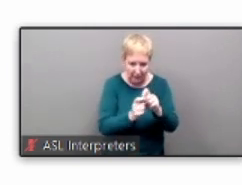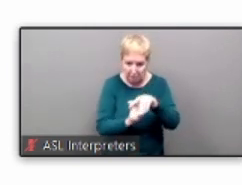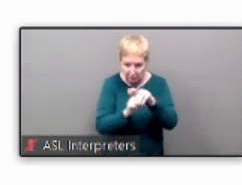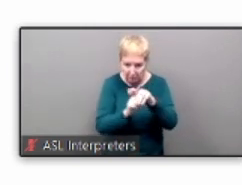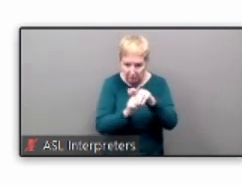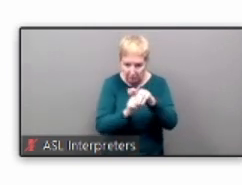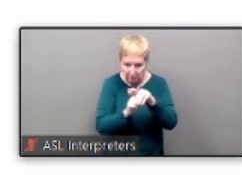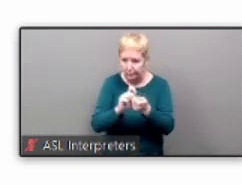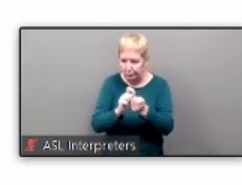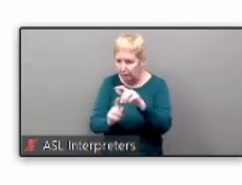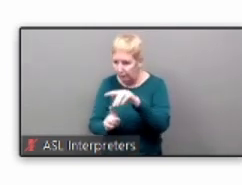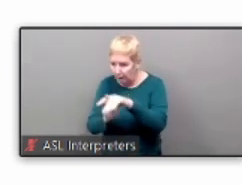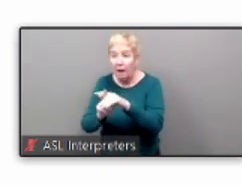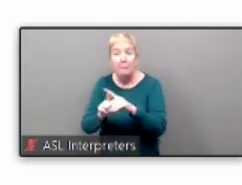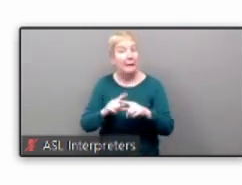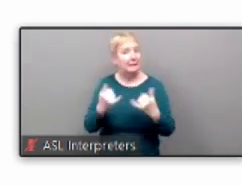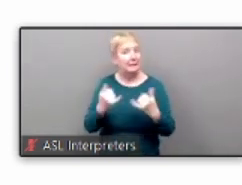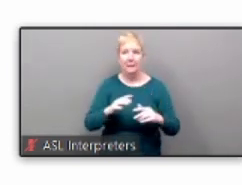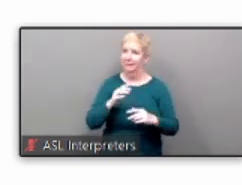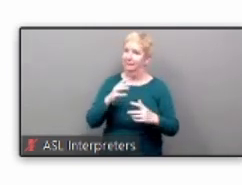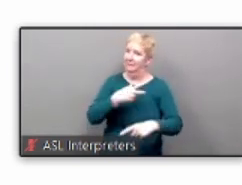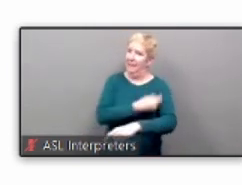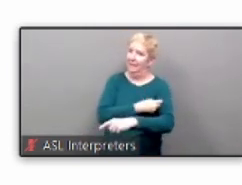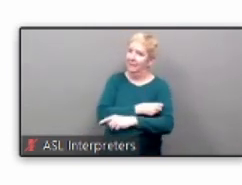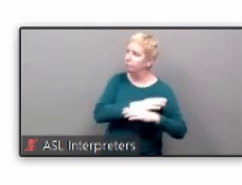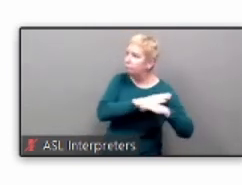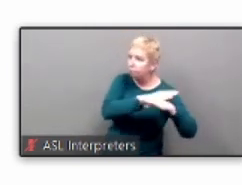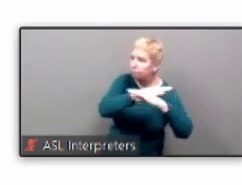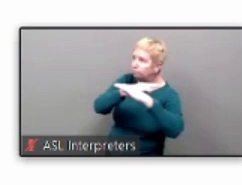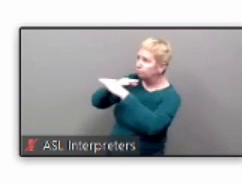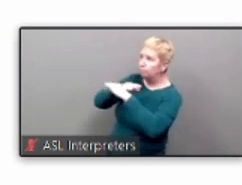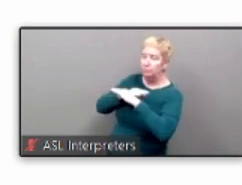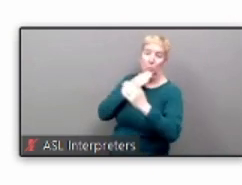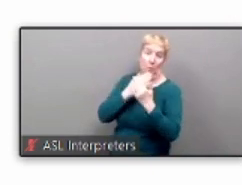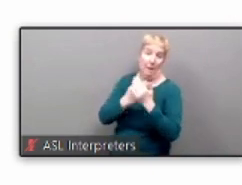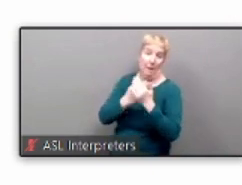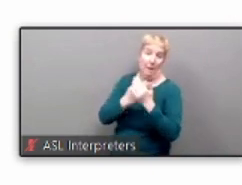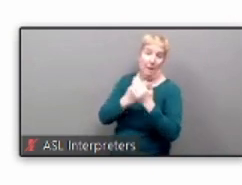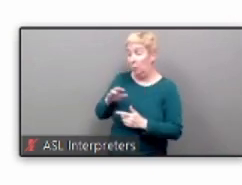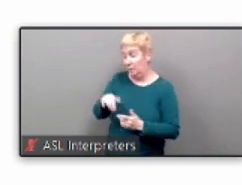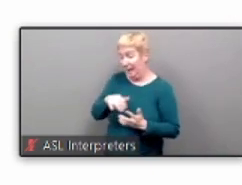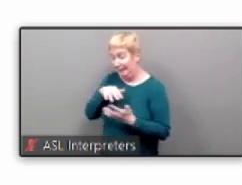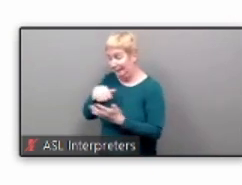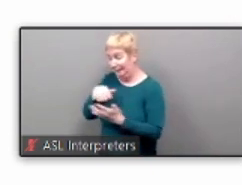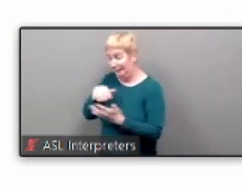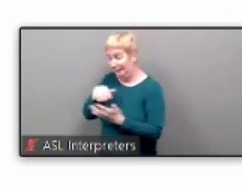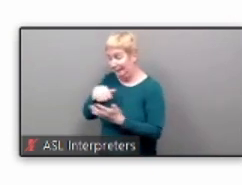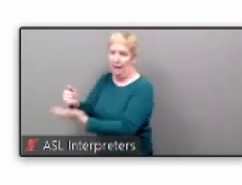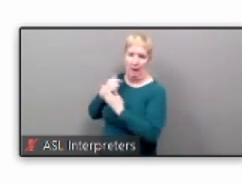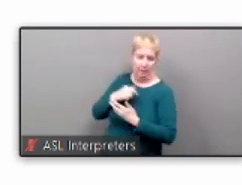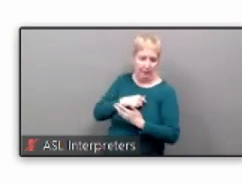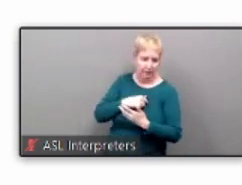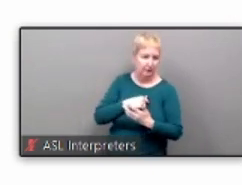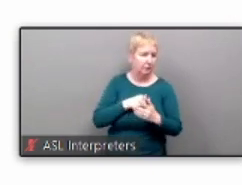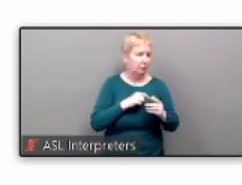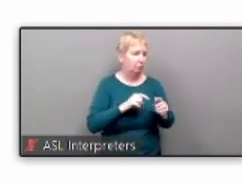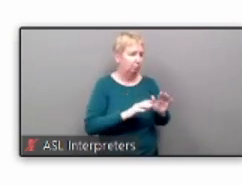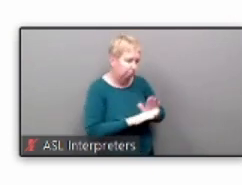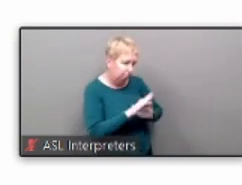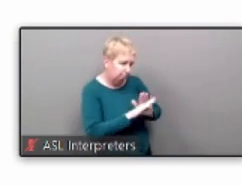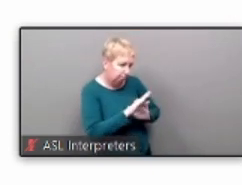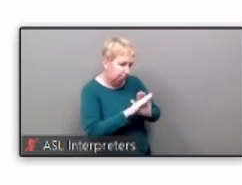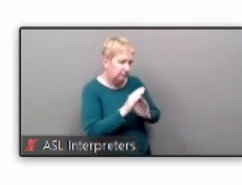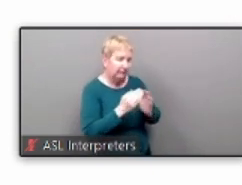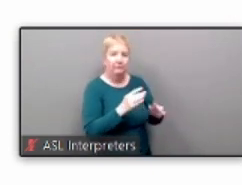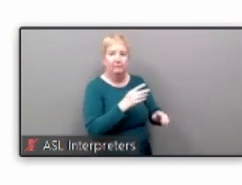well. These studies that are being conducted will also be used to inform us on our ongoing vaccine development